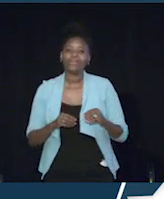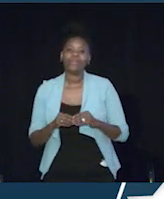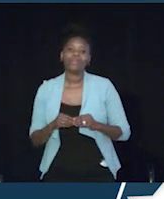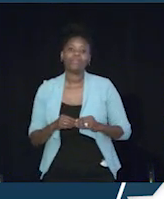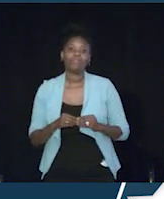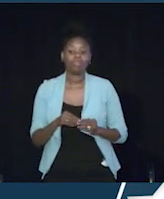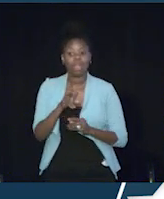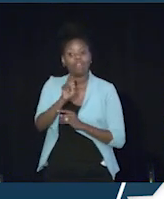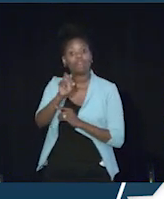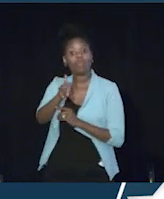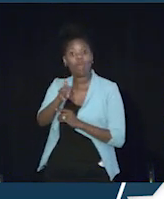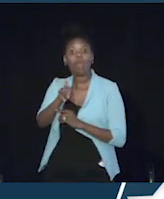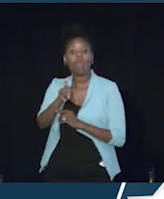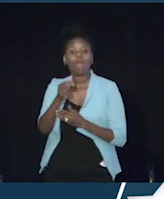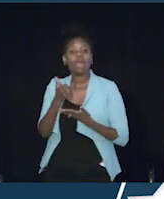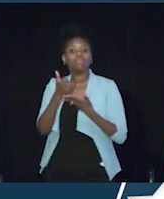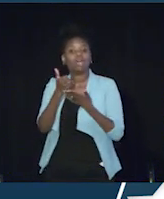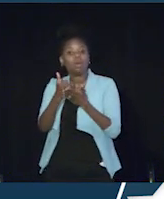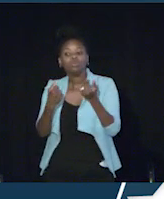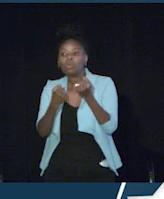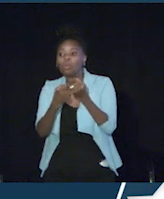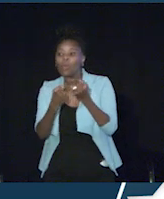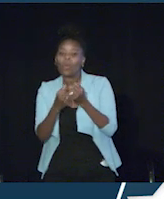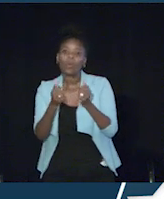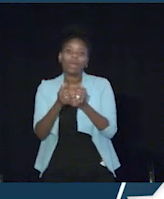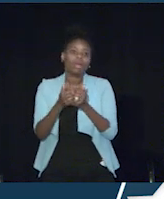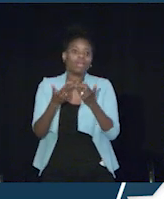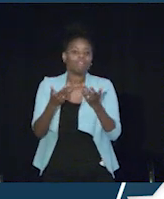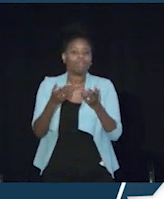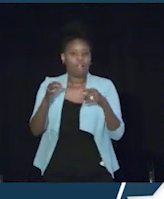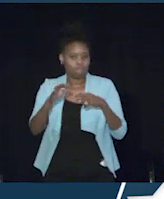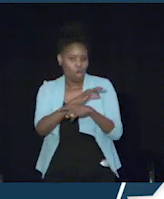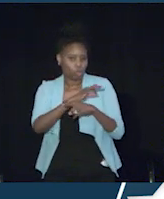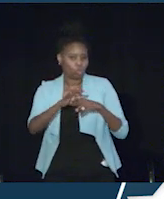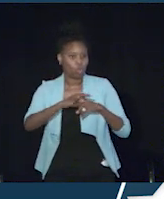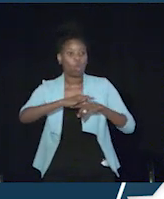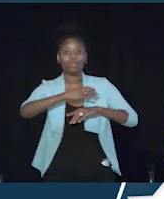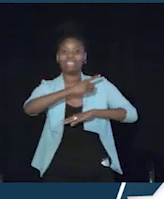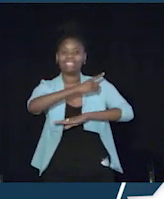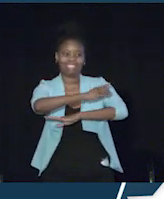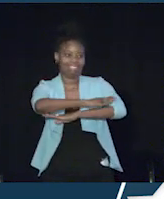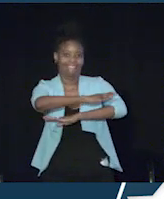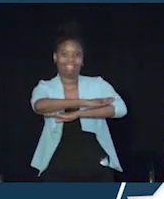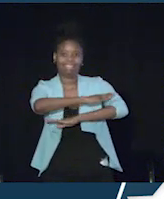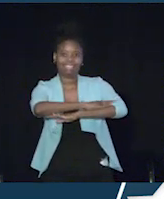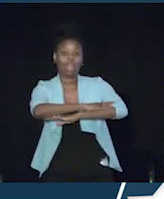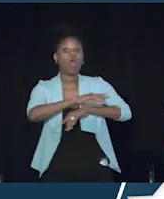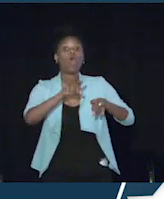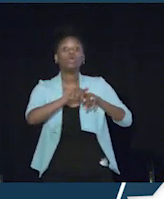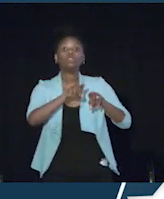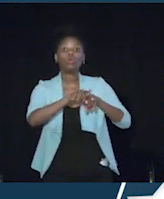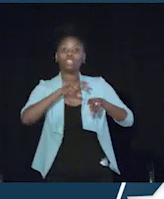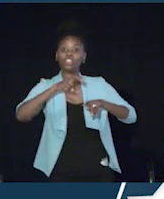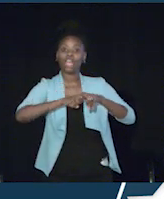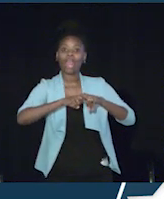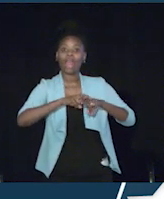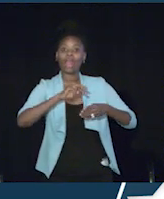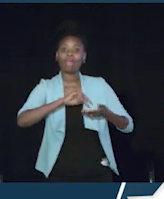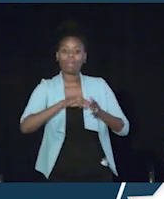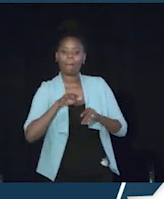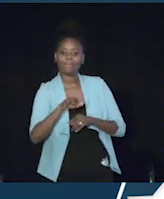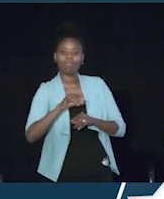VR also helped me with getting a functional desk and chair so I can go up and down, and it